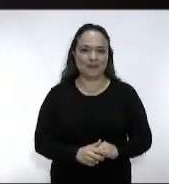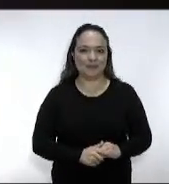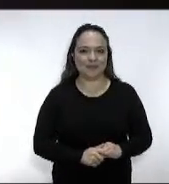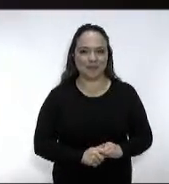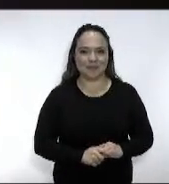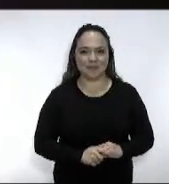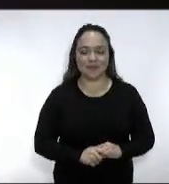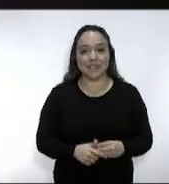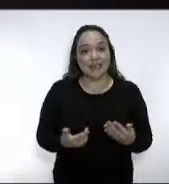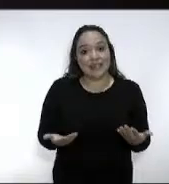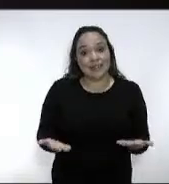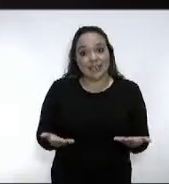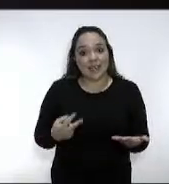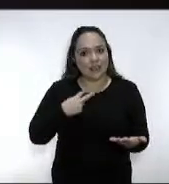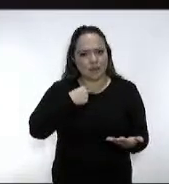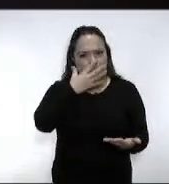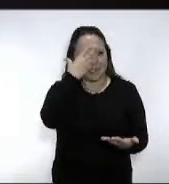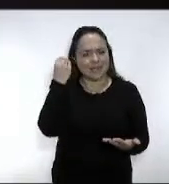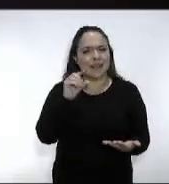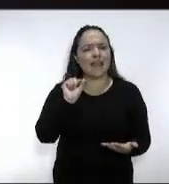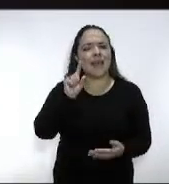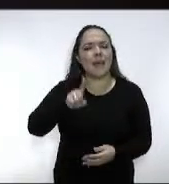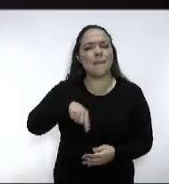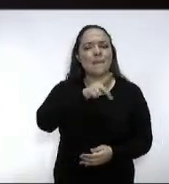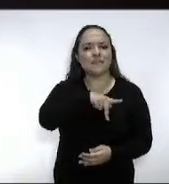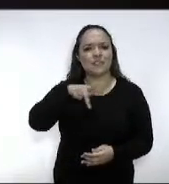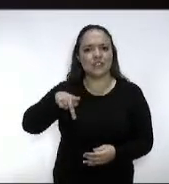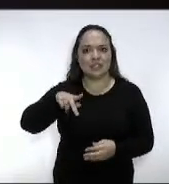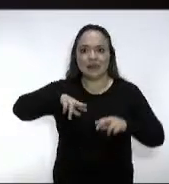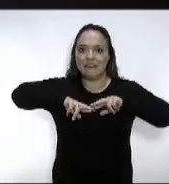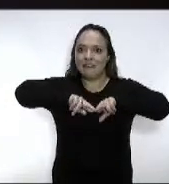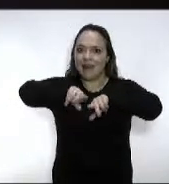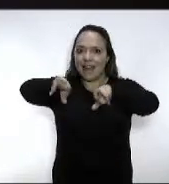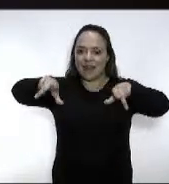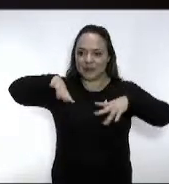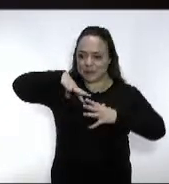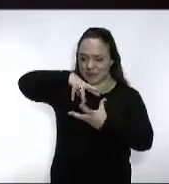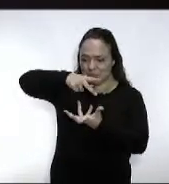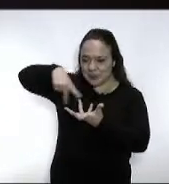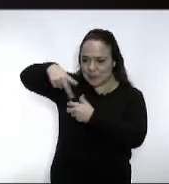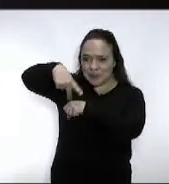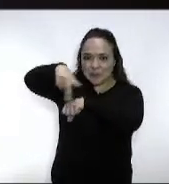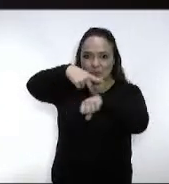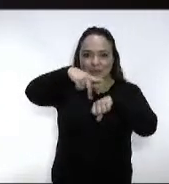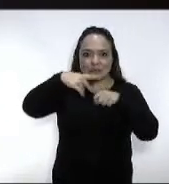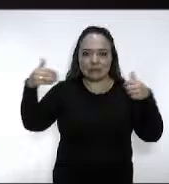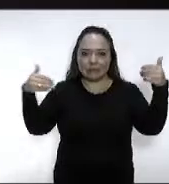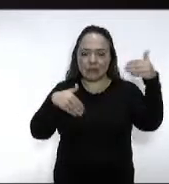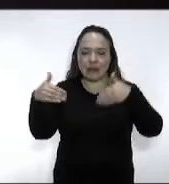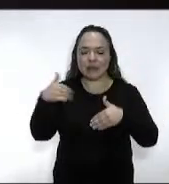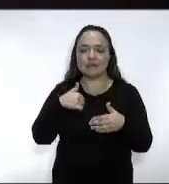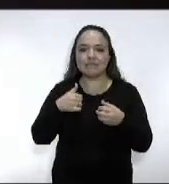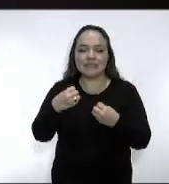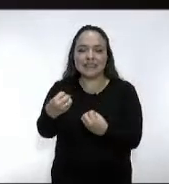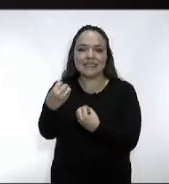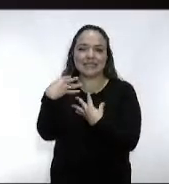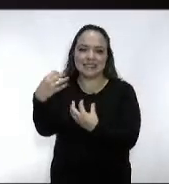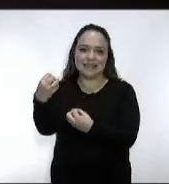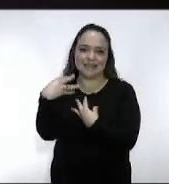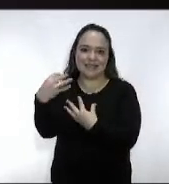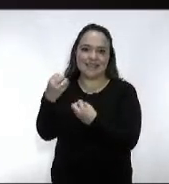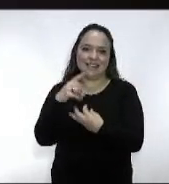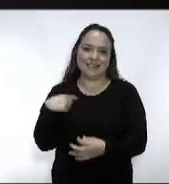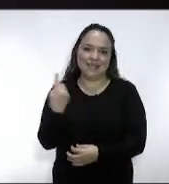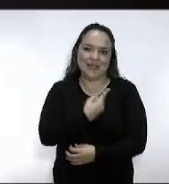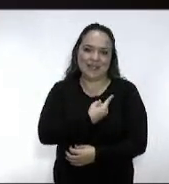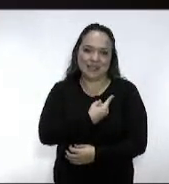the collaborators of PUC-Paraná, Curitiba. We cannot forget our professors. They have come from various parts of the world,